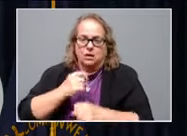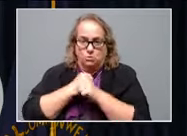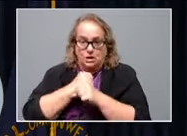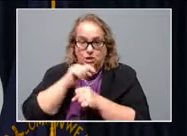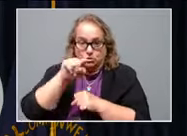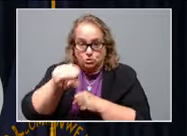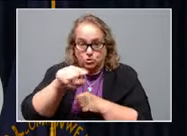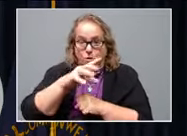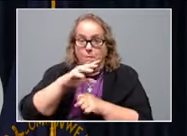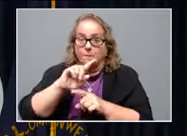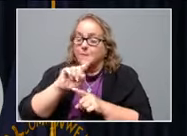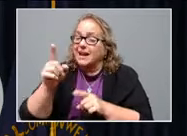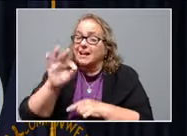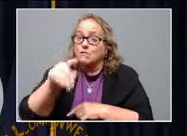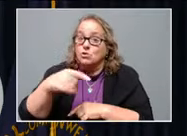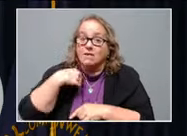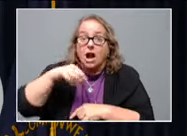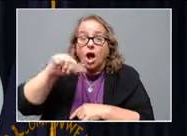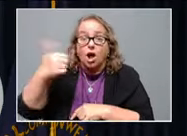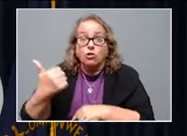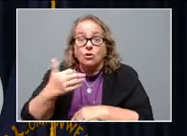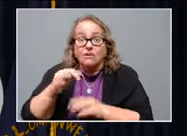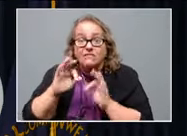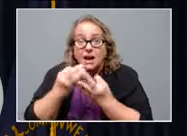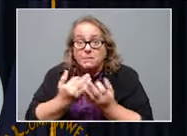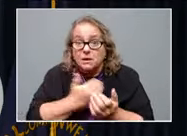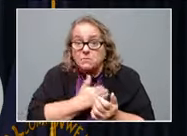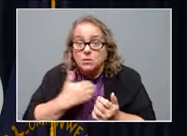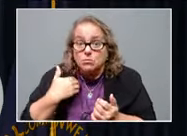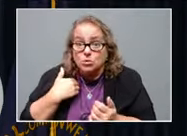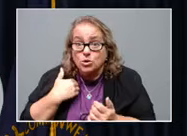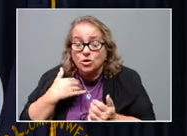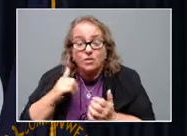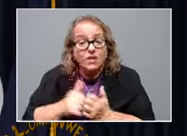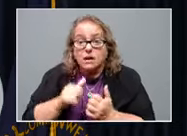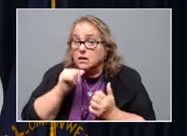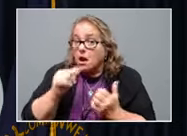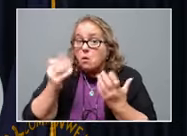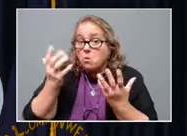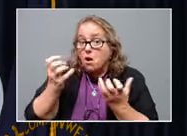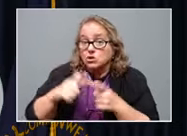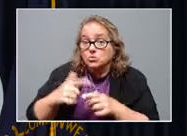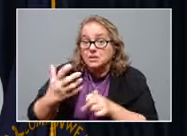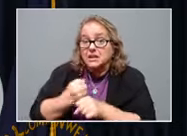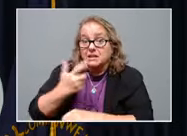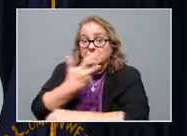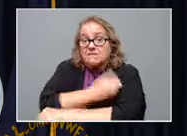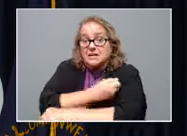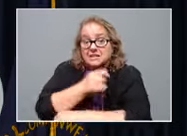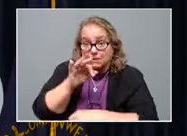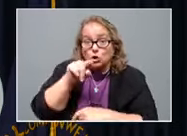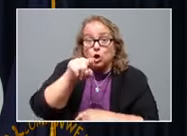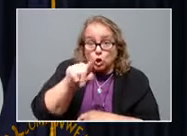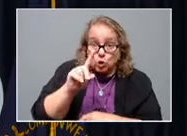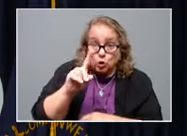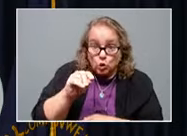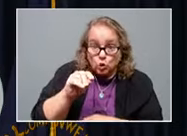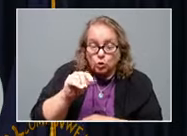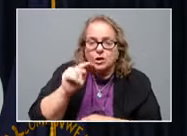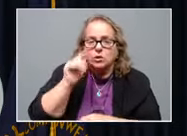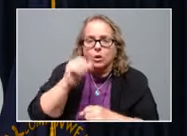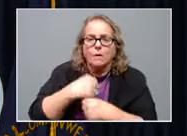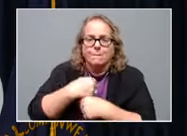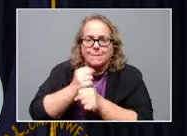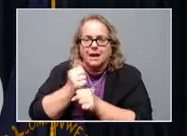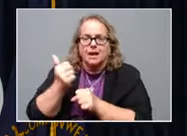what, if you have another family member that doesn't want to get vaccinated, if you do, it makes it more likely